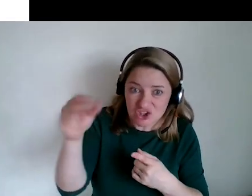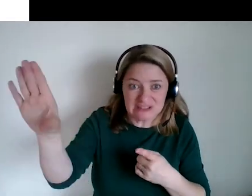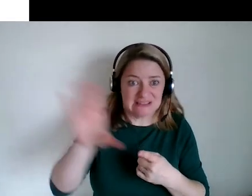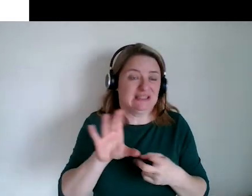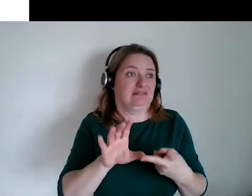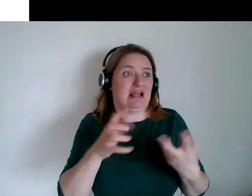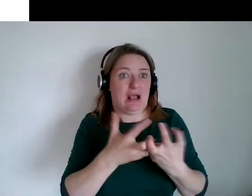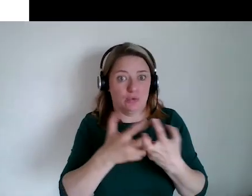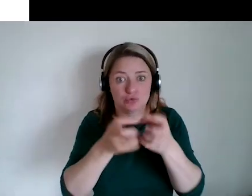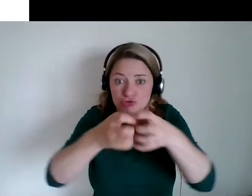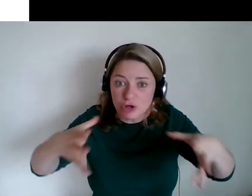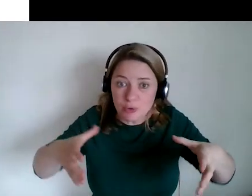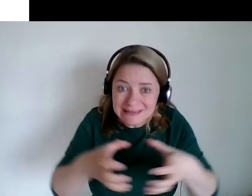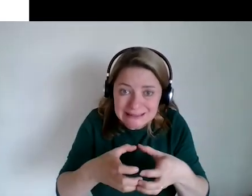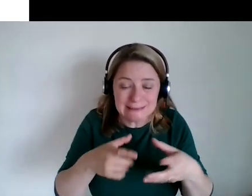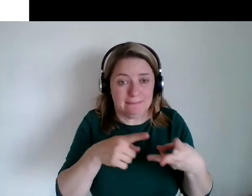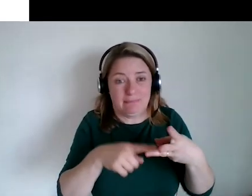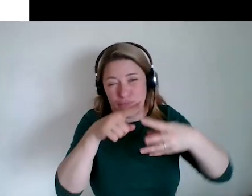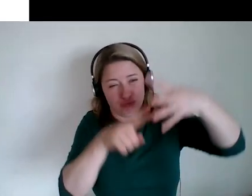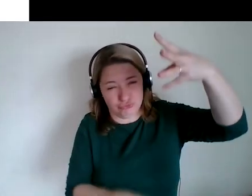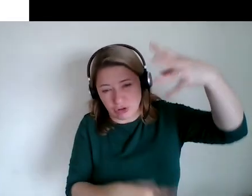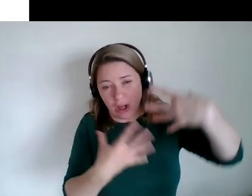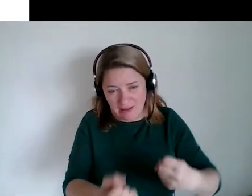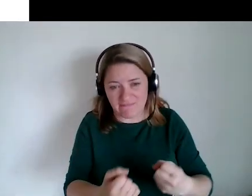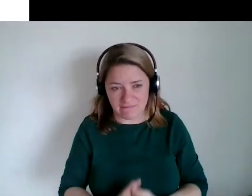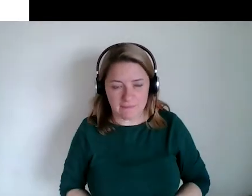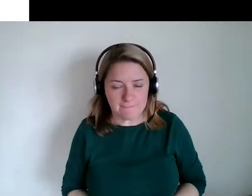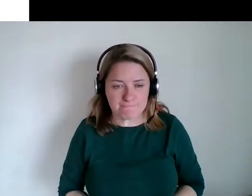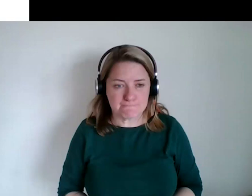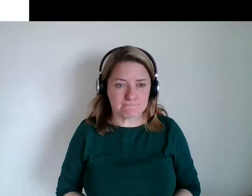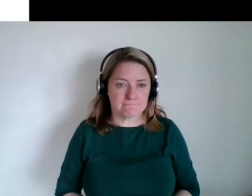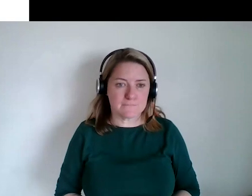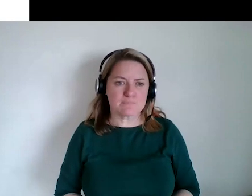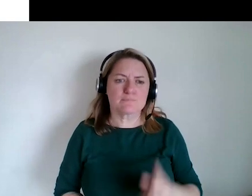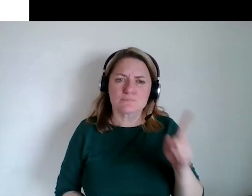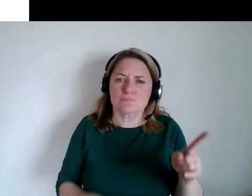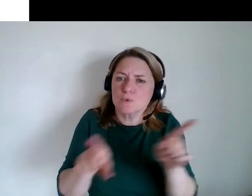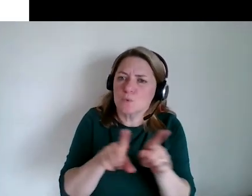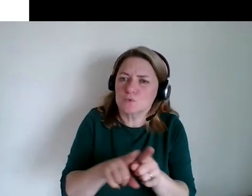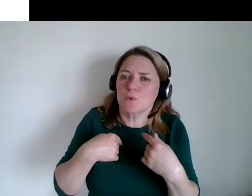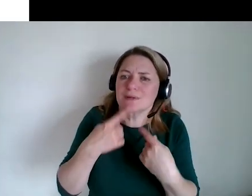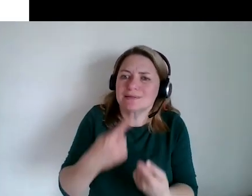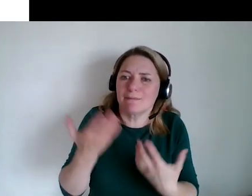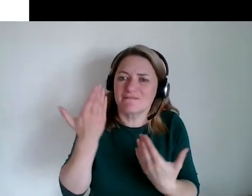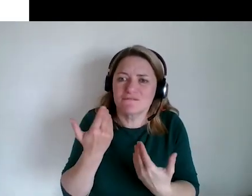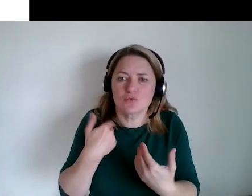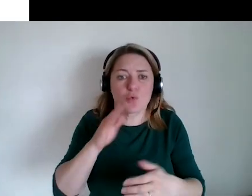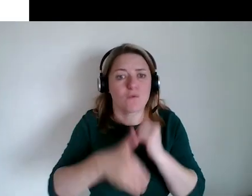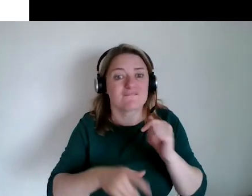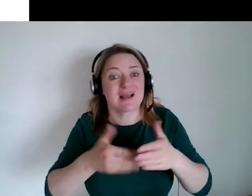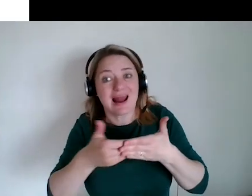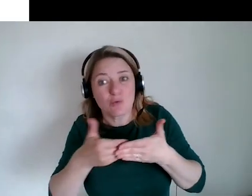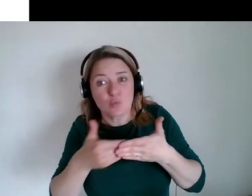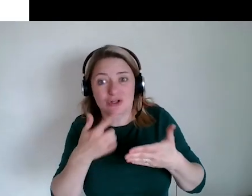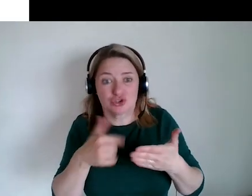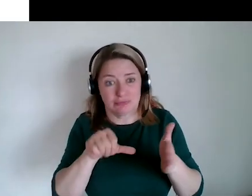about supporting others. And noting my point earlier about the difficult language that can sometimes